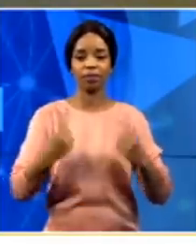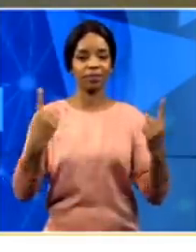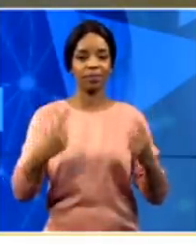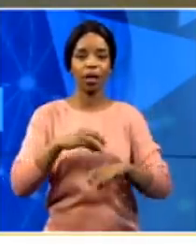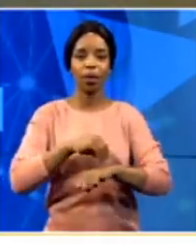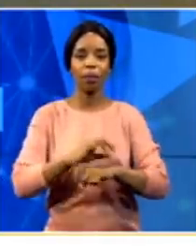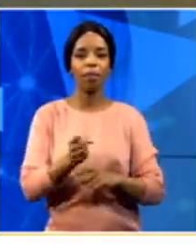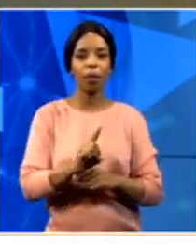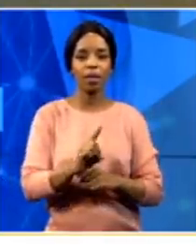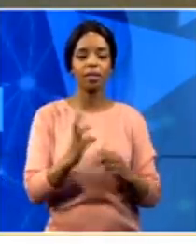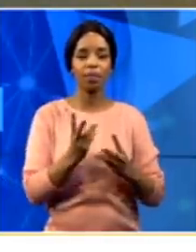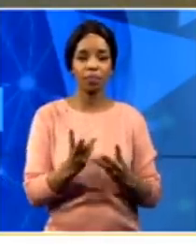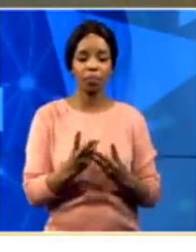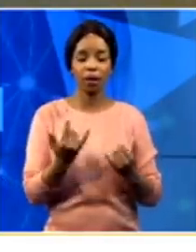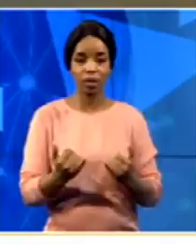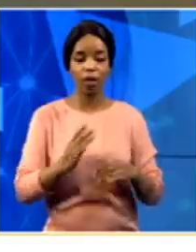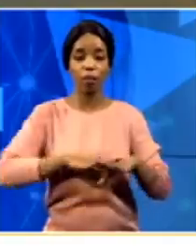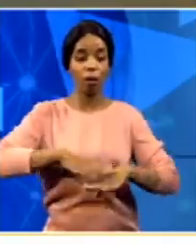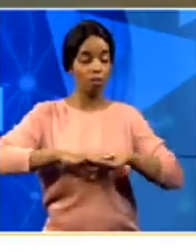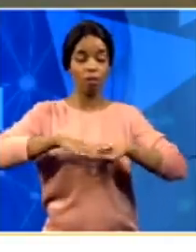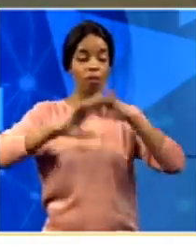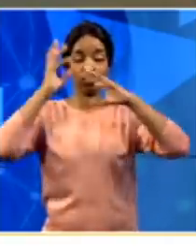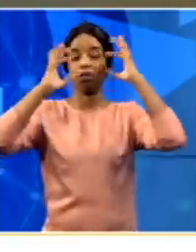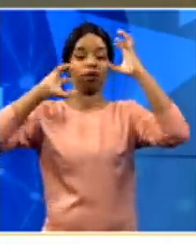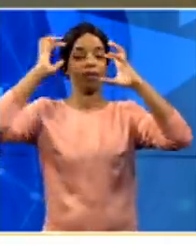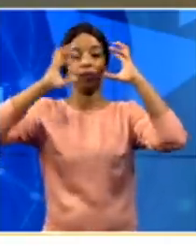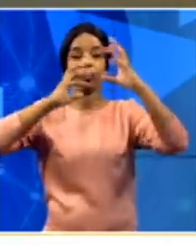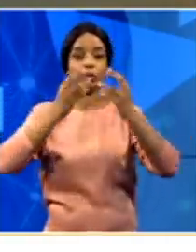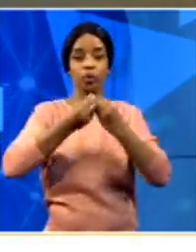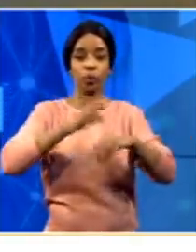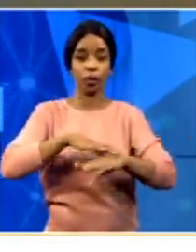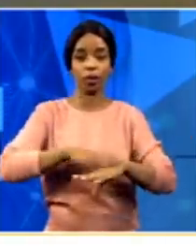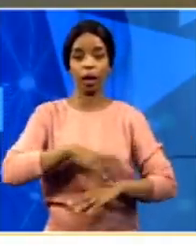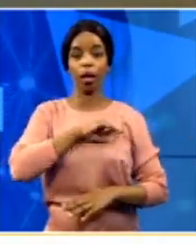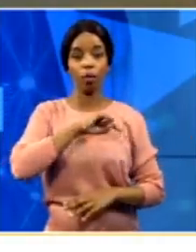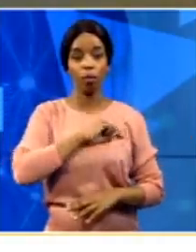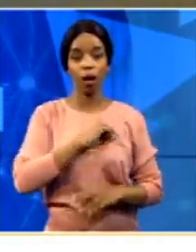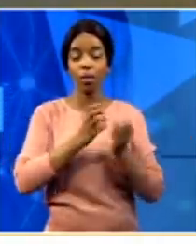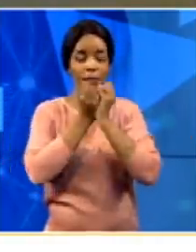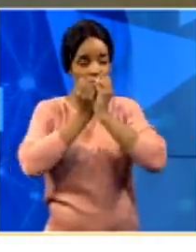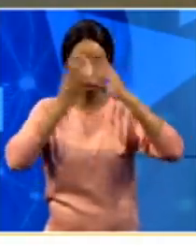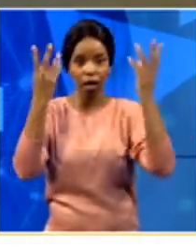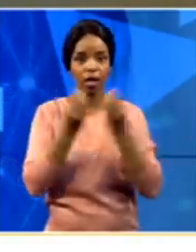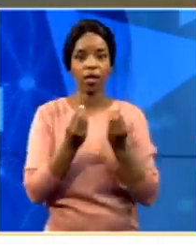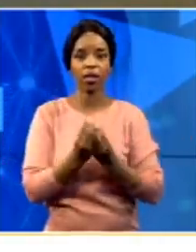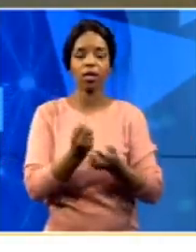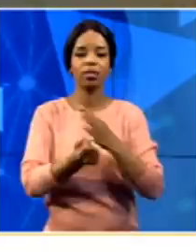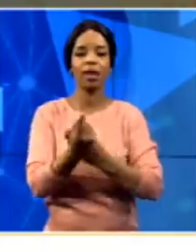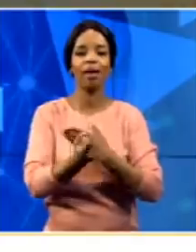think people are getting more and more confused as time goes by, because there's just so many different things that are